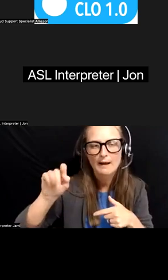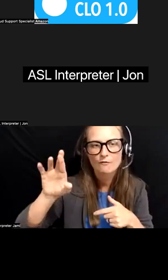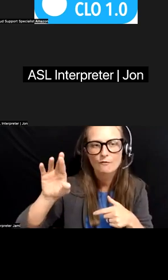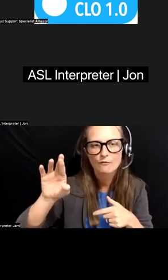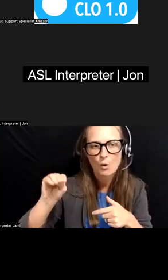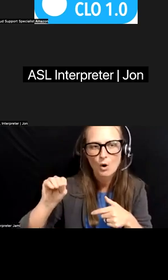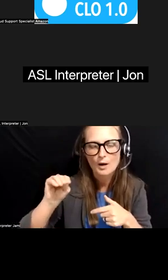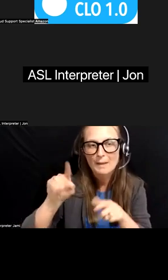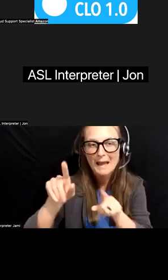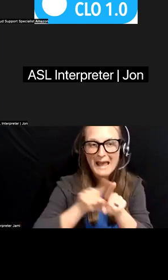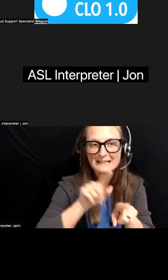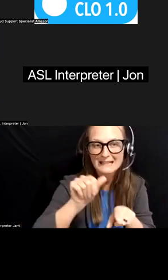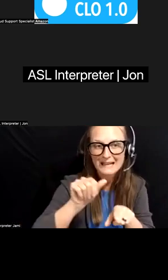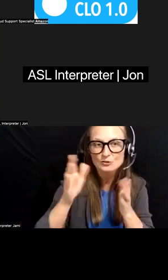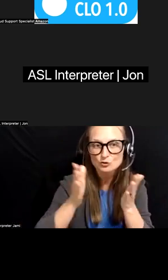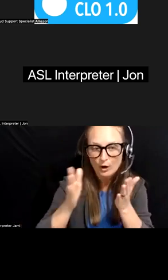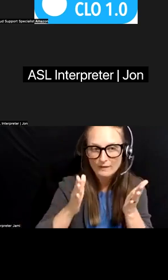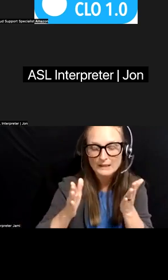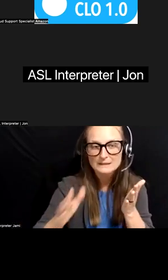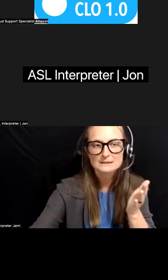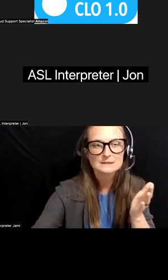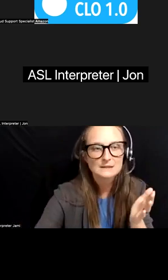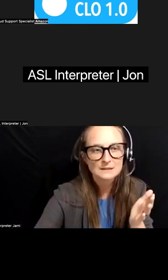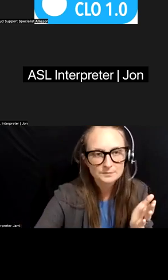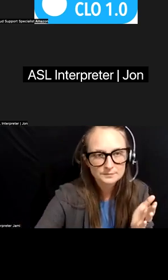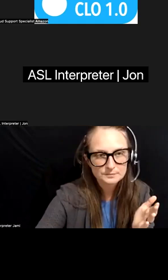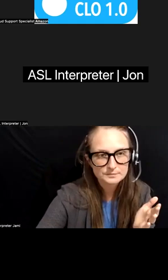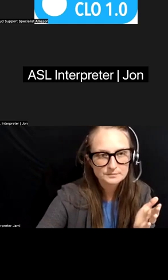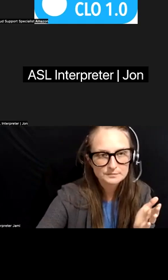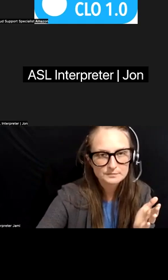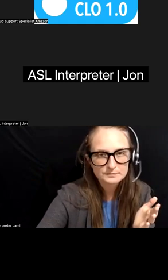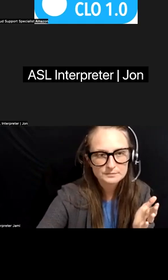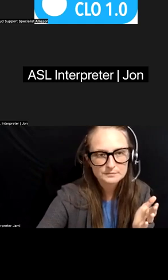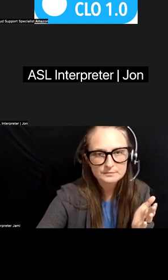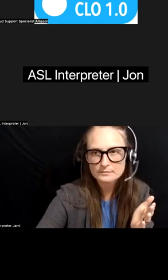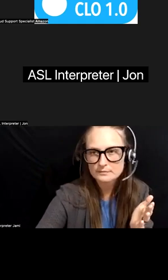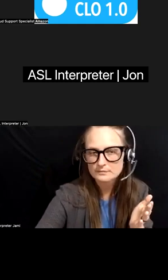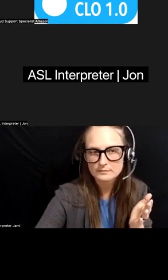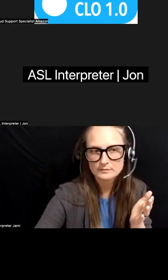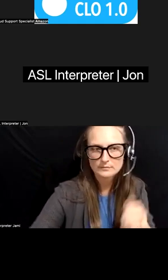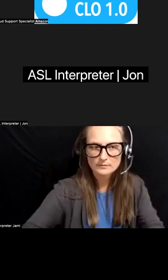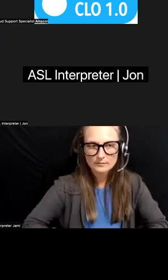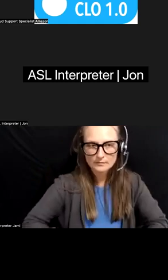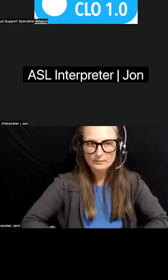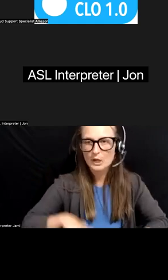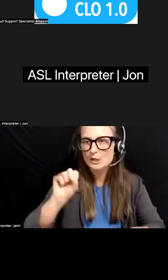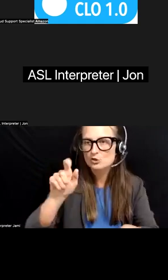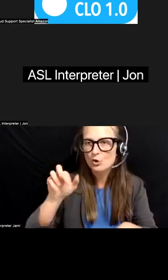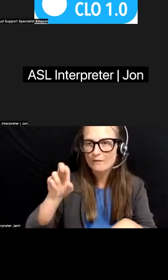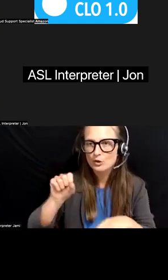of each from this video and my discussion. Knowledge check, one more coming up, so pay attention.